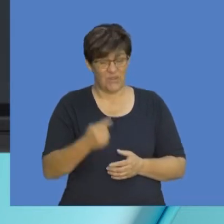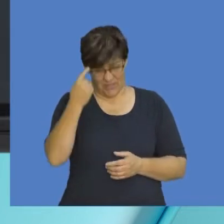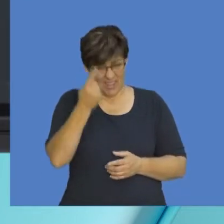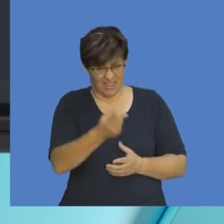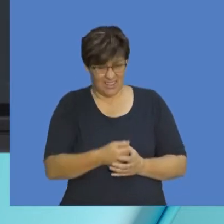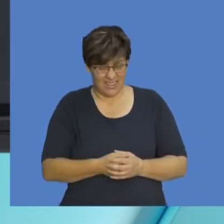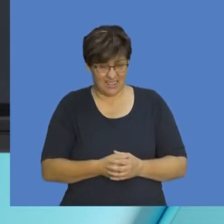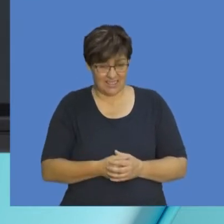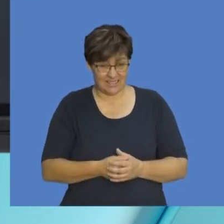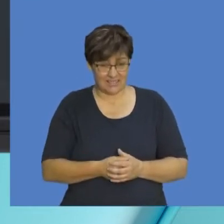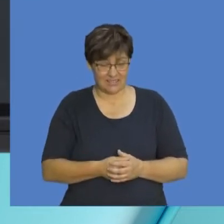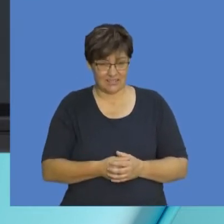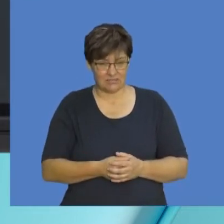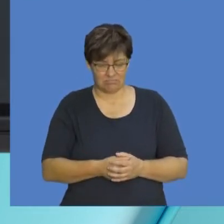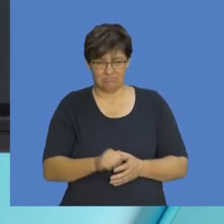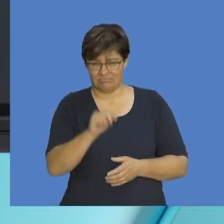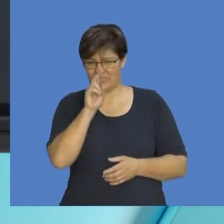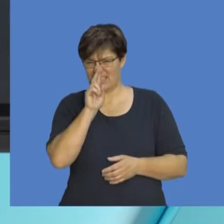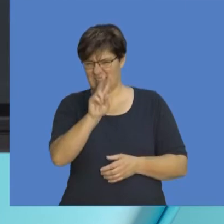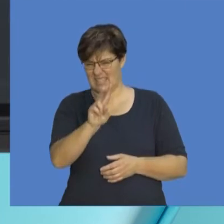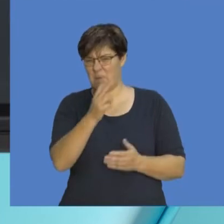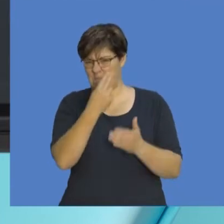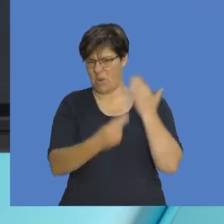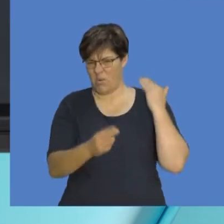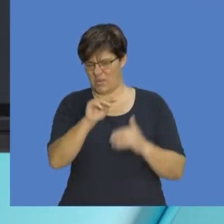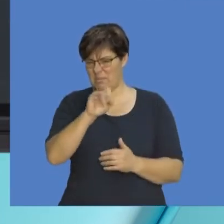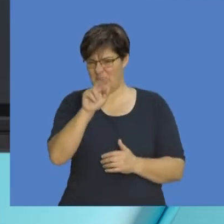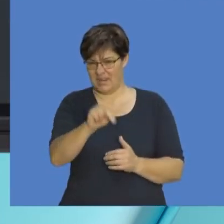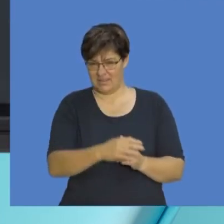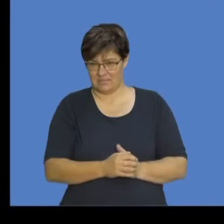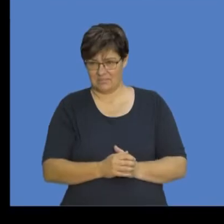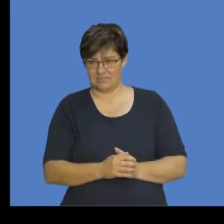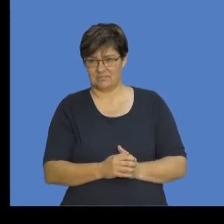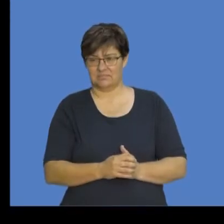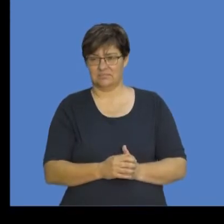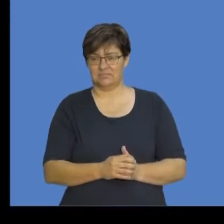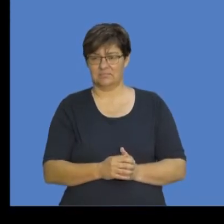Do you think that? Let's see both means.